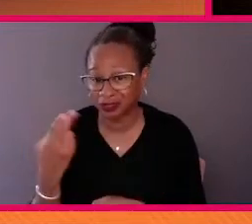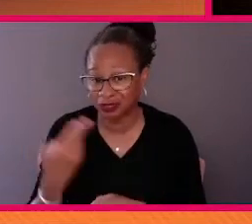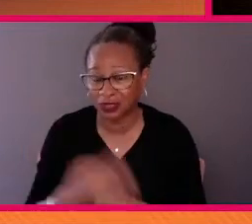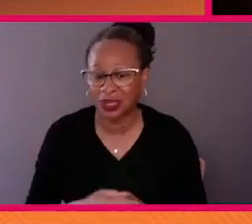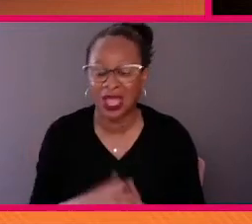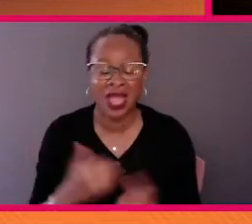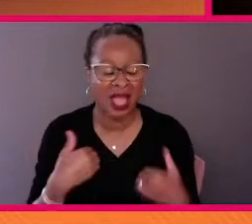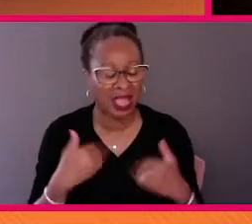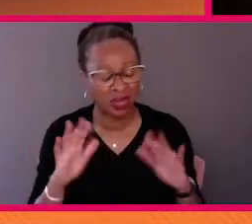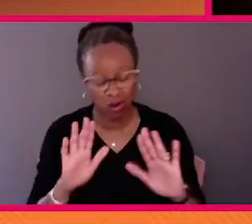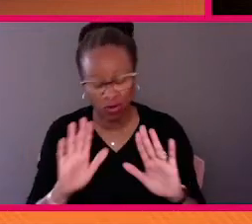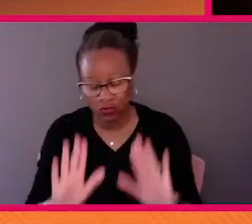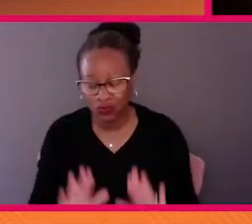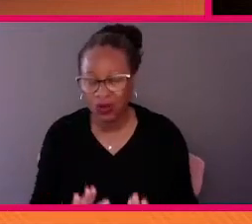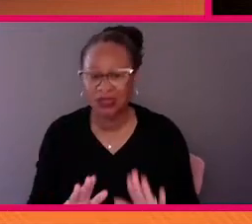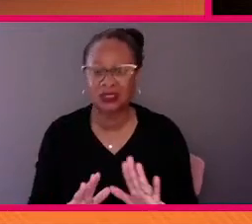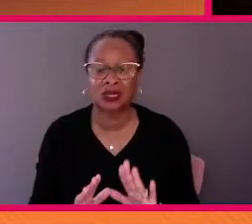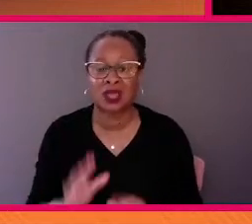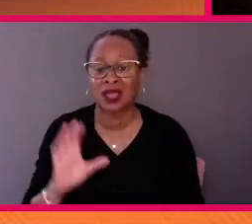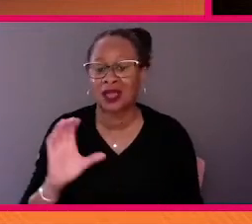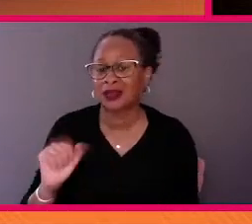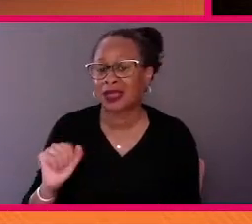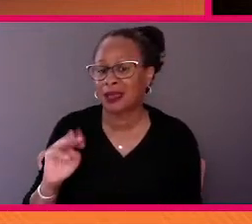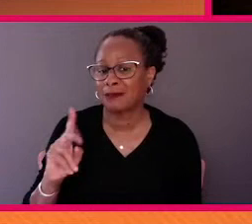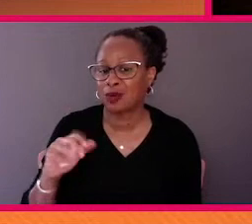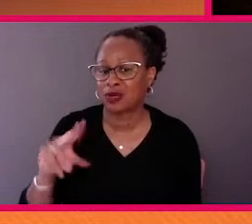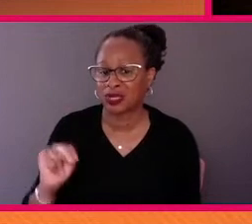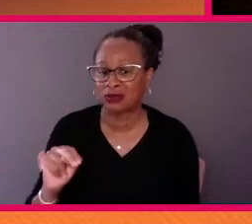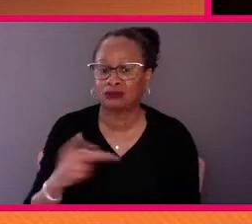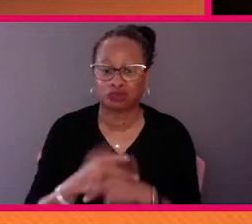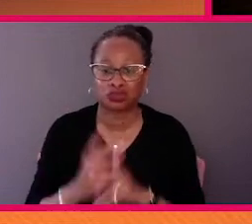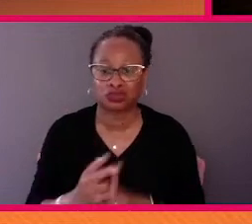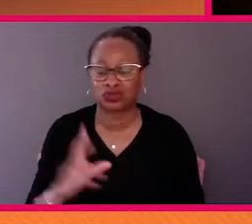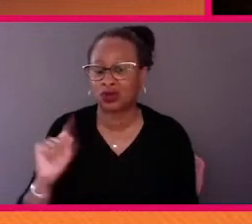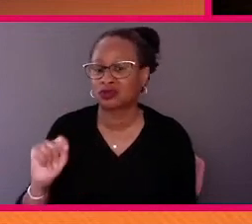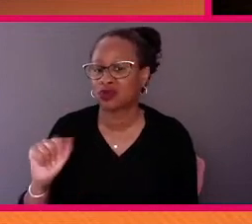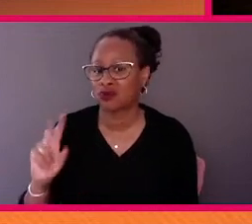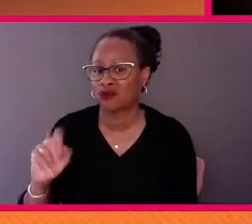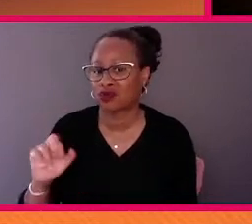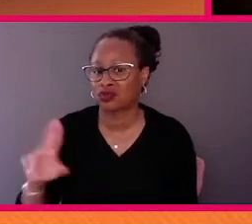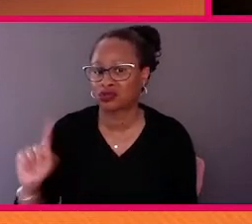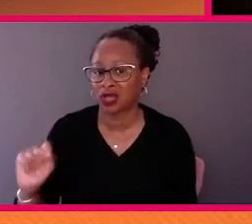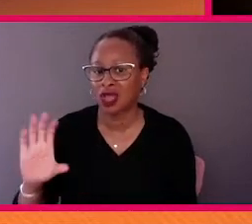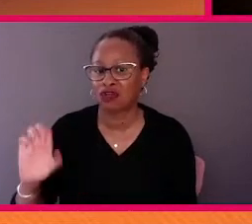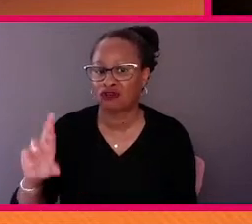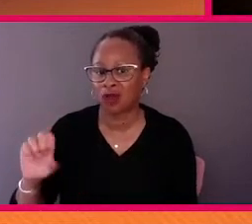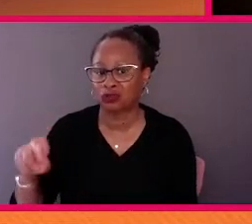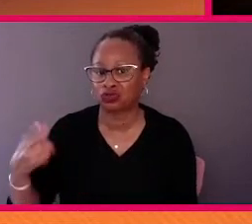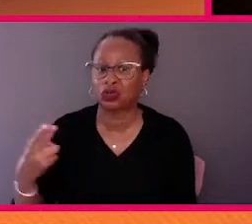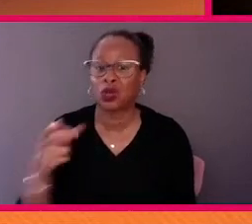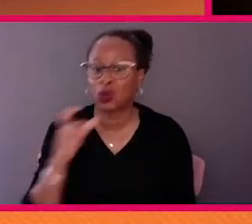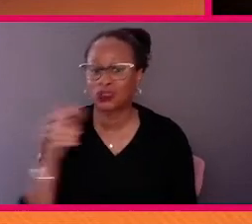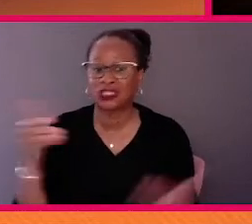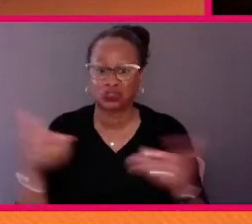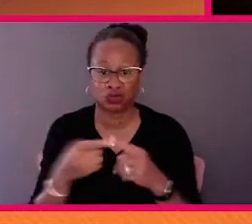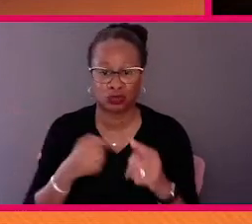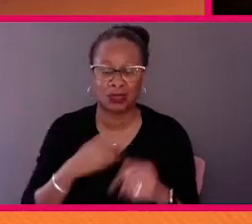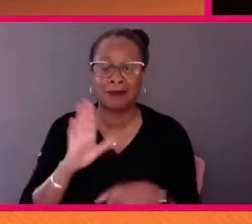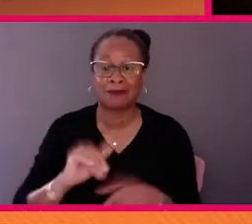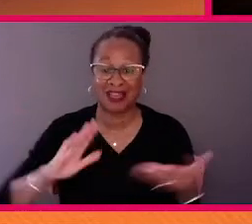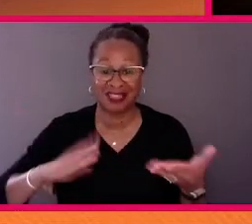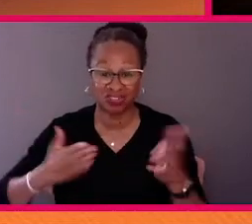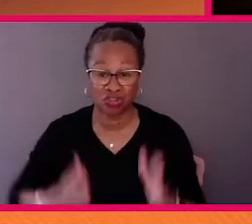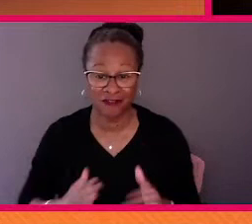great Cambodian producer named Tavari Crouch that was actually introduced to me by the chef. And we worked as a partnership with